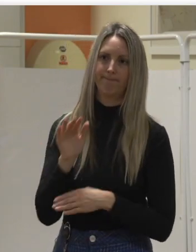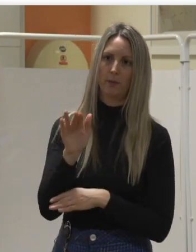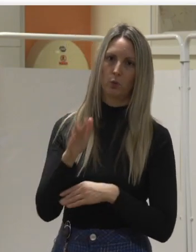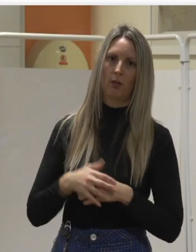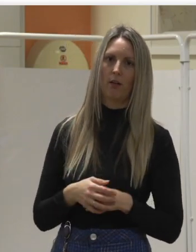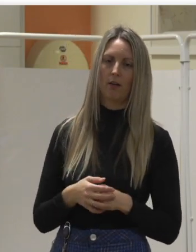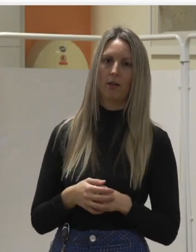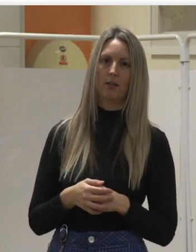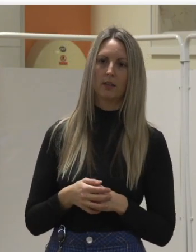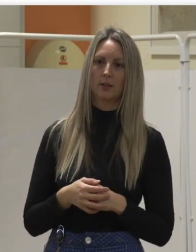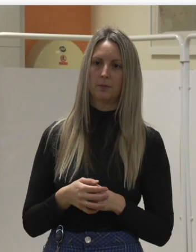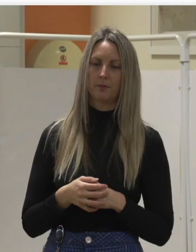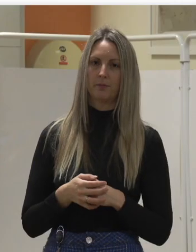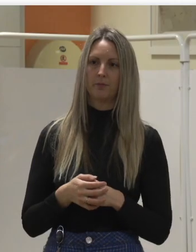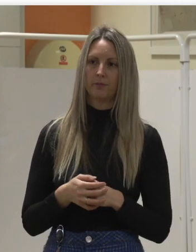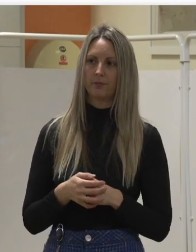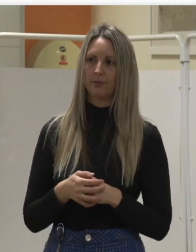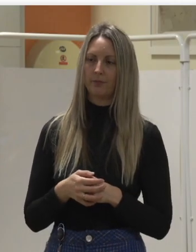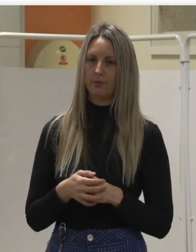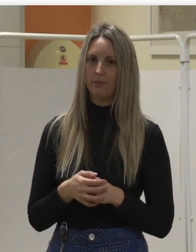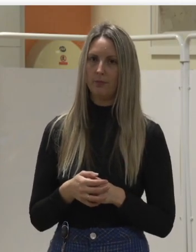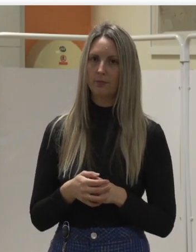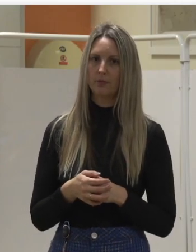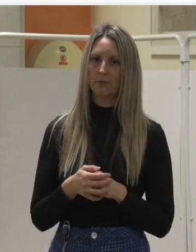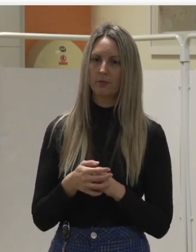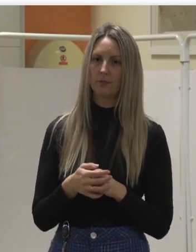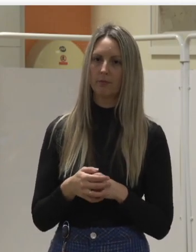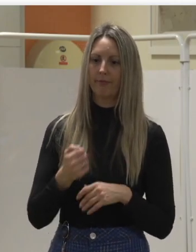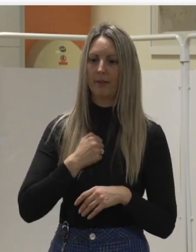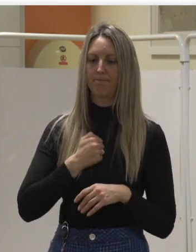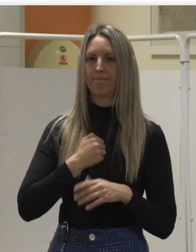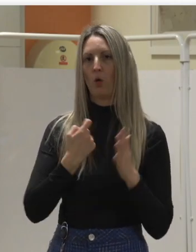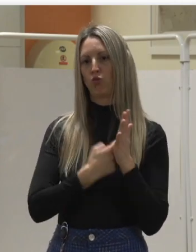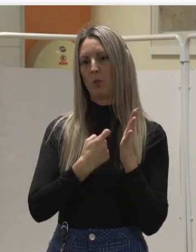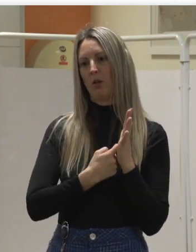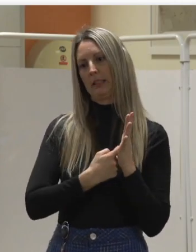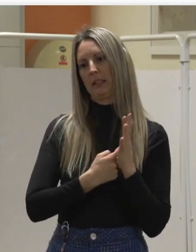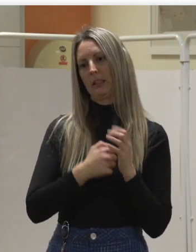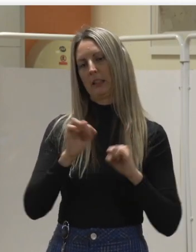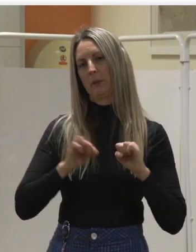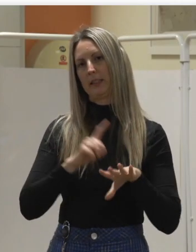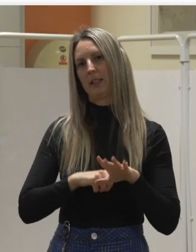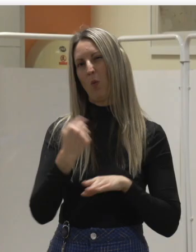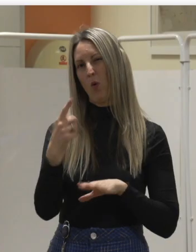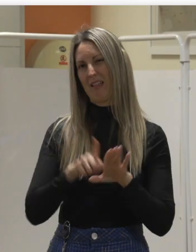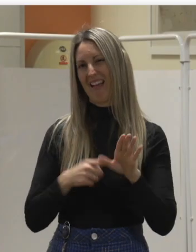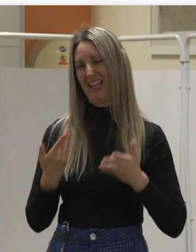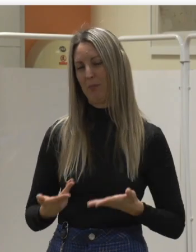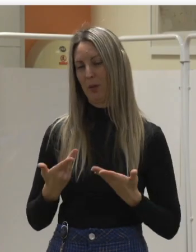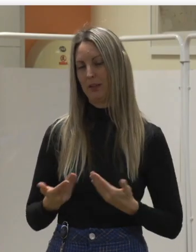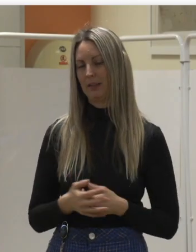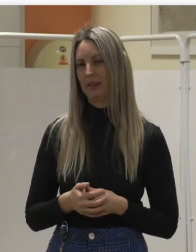waiting time. So now our rheumatology waiting time is almost a year. At the end of the year, you might be coming to see one